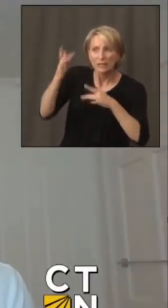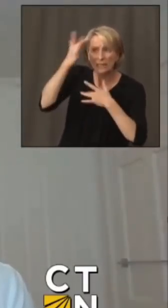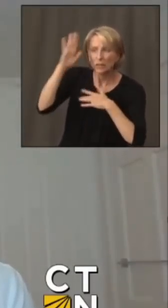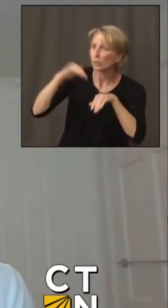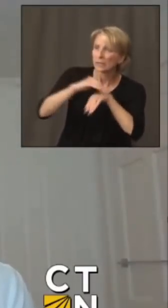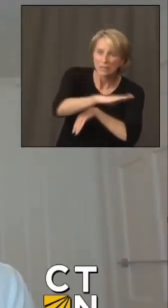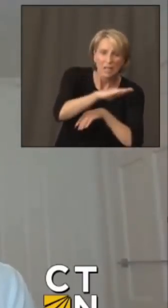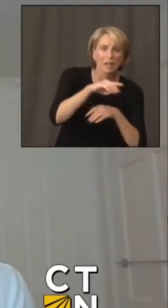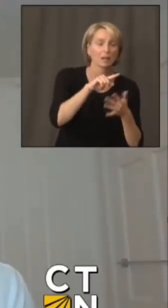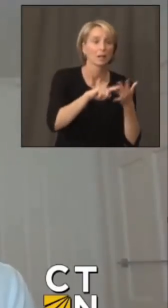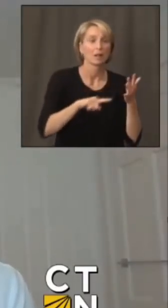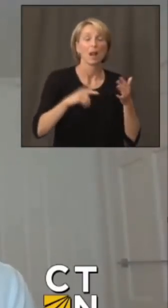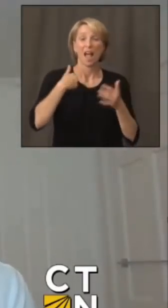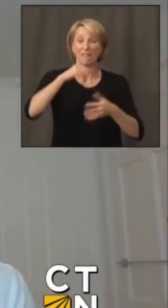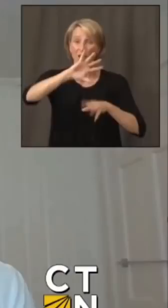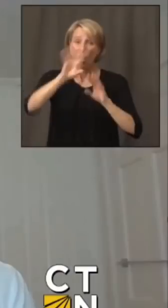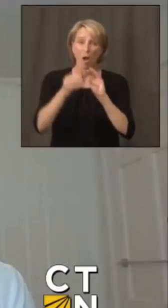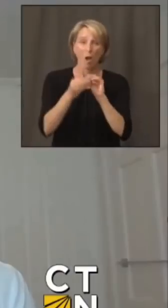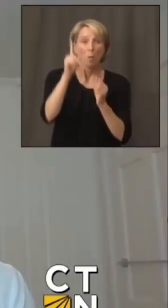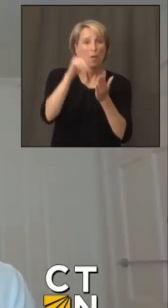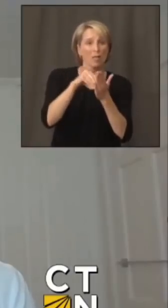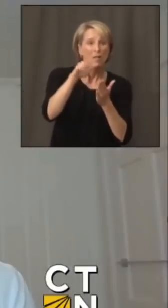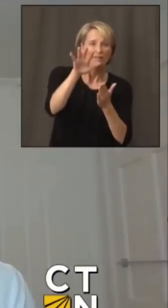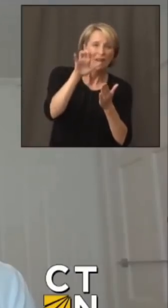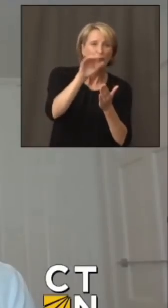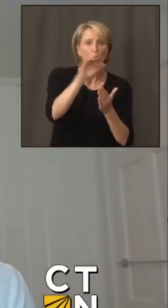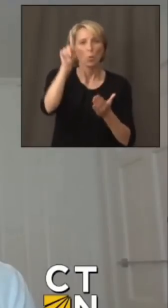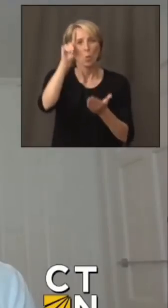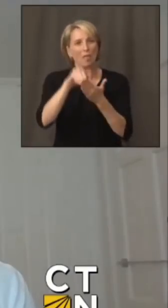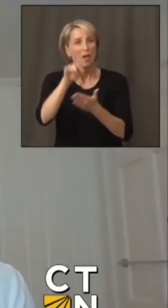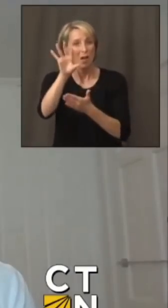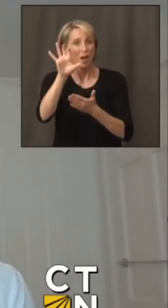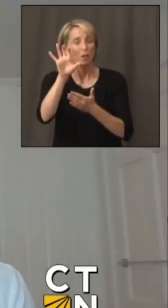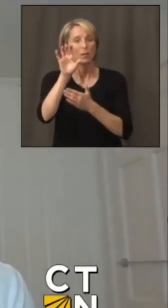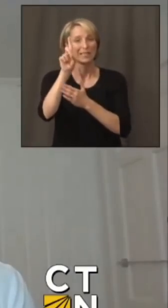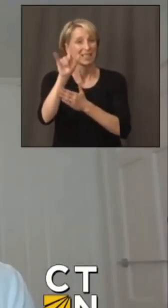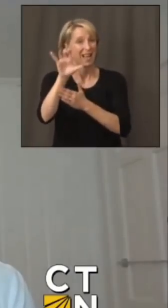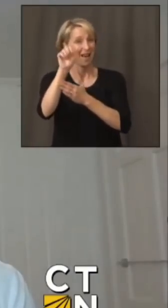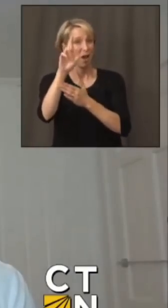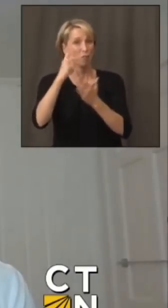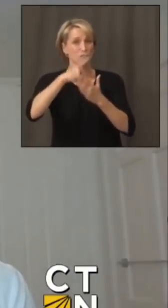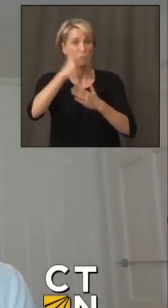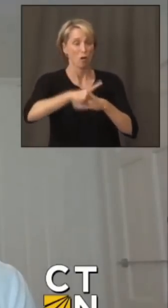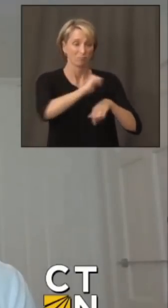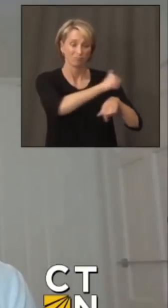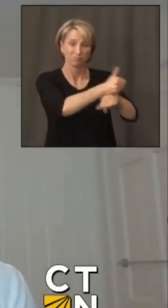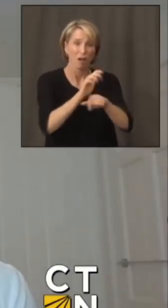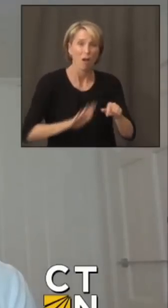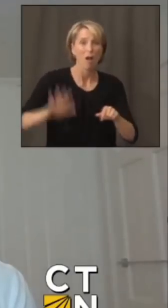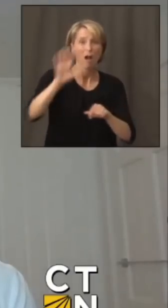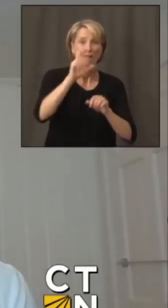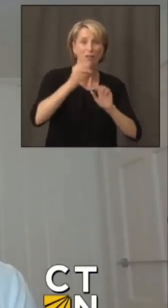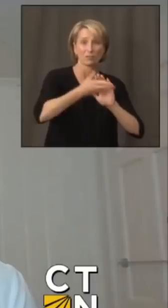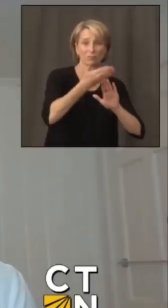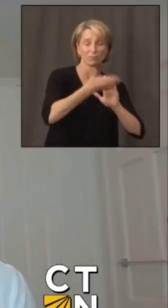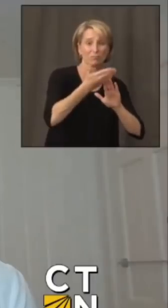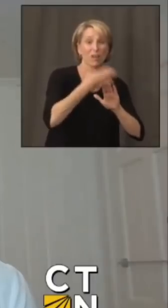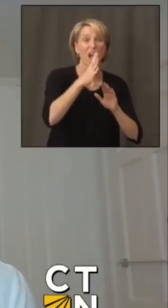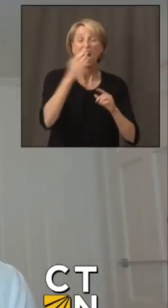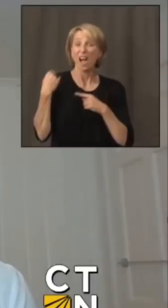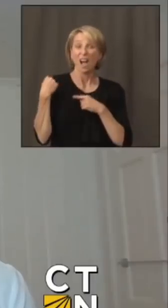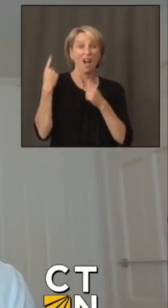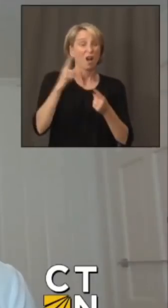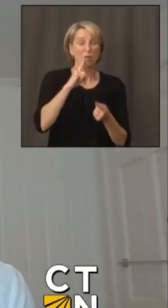those 1,500 to 1,900 programs, the Office of Early Childhood has had just 50 cases reported in